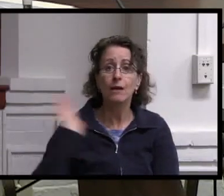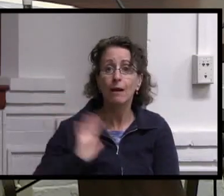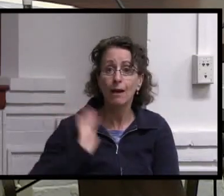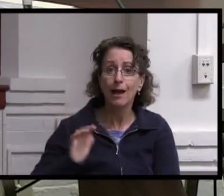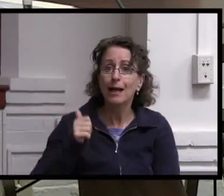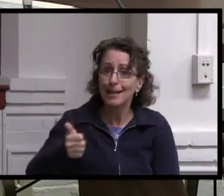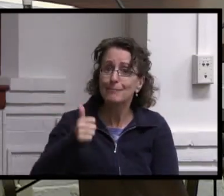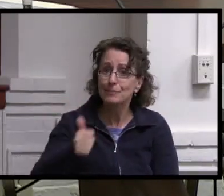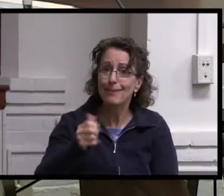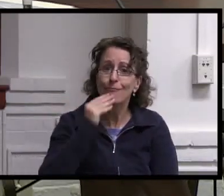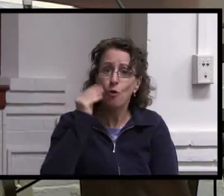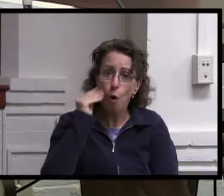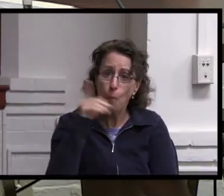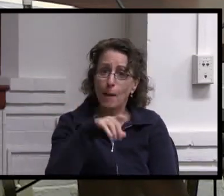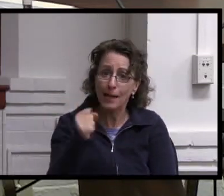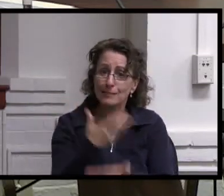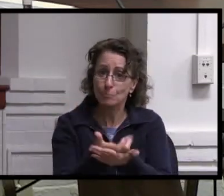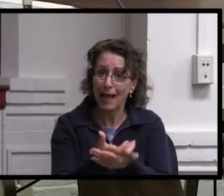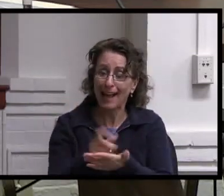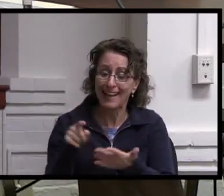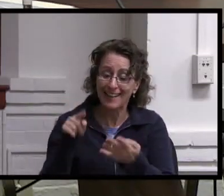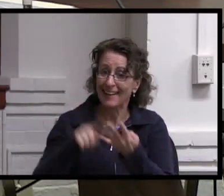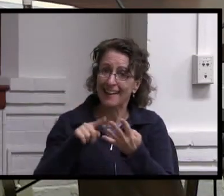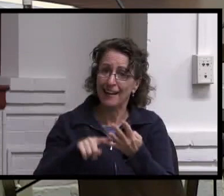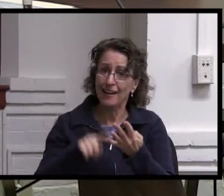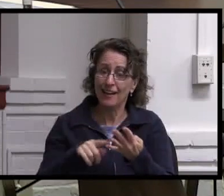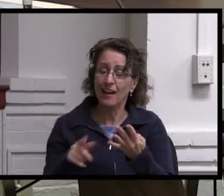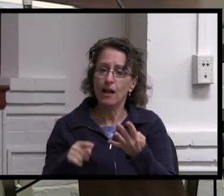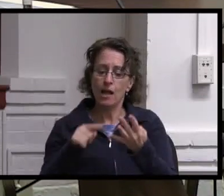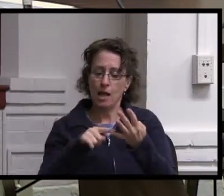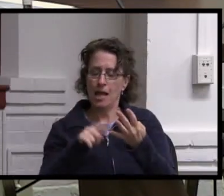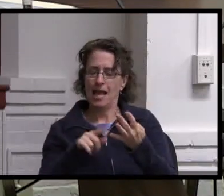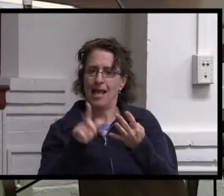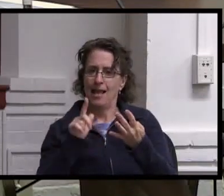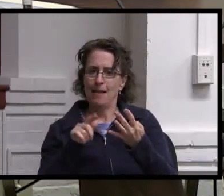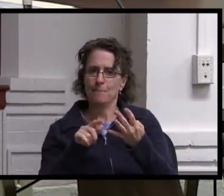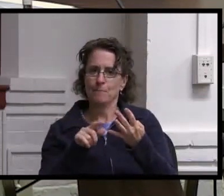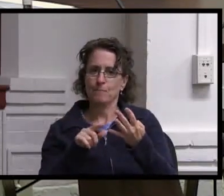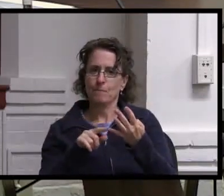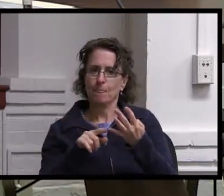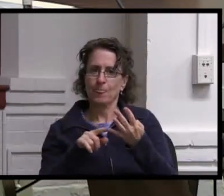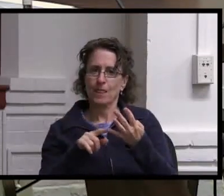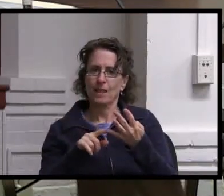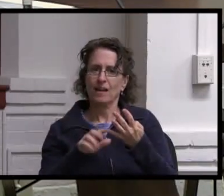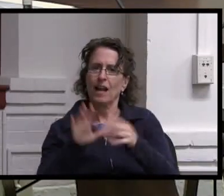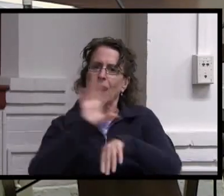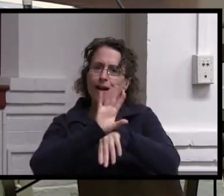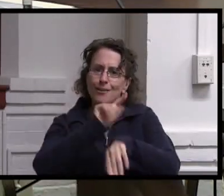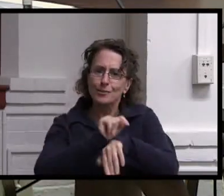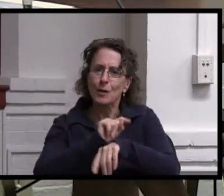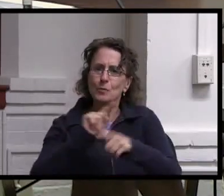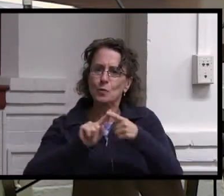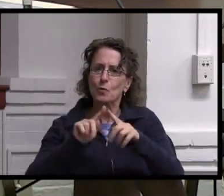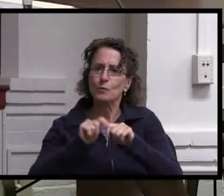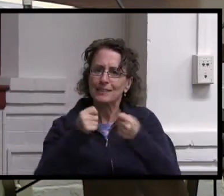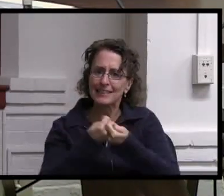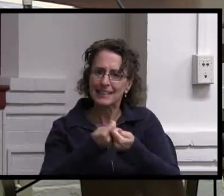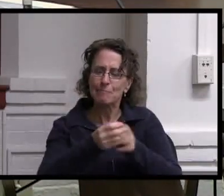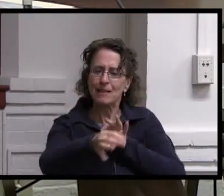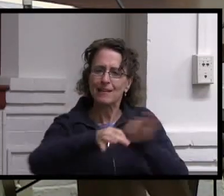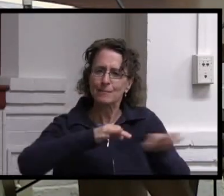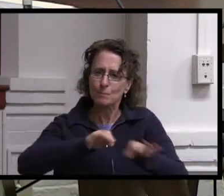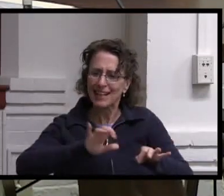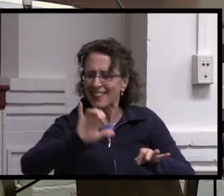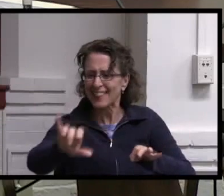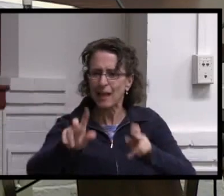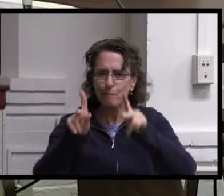panhandler. And that volunteer could help the team identify with the struggles that the homeless and the panhandlers